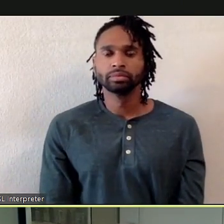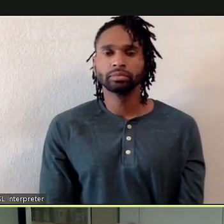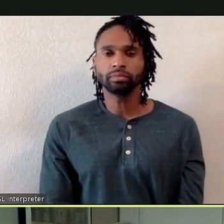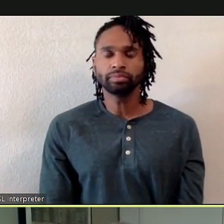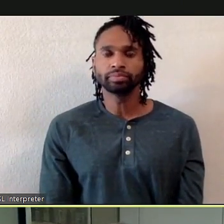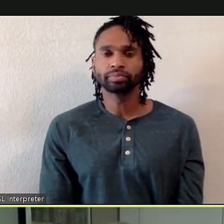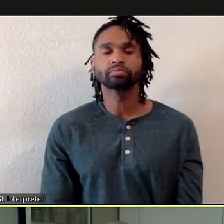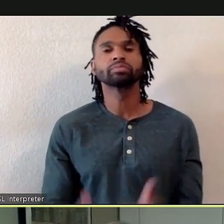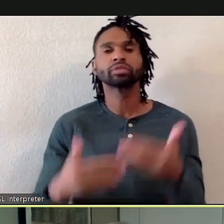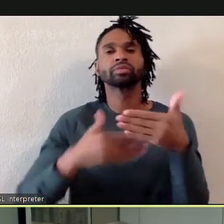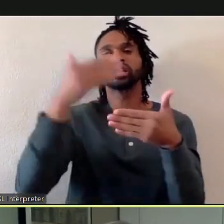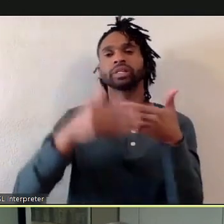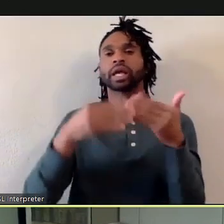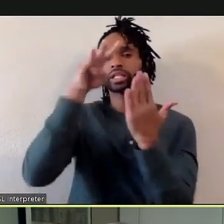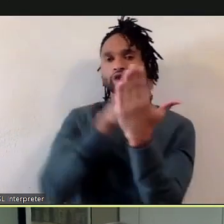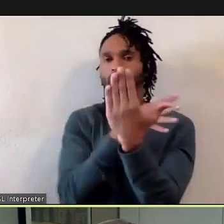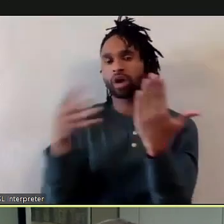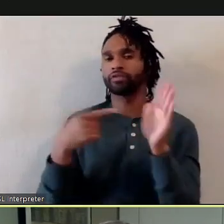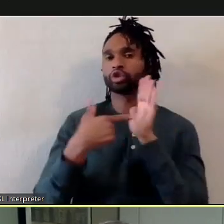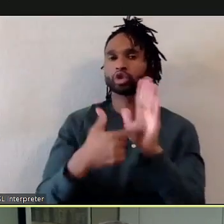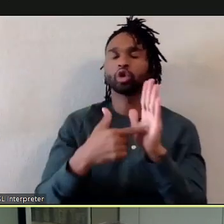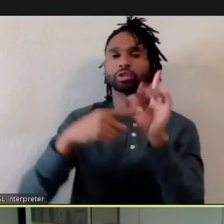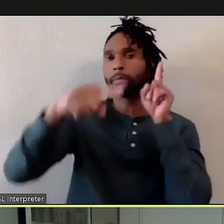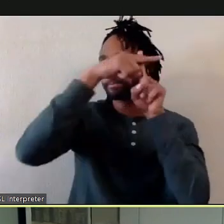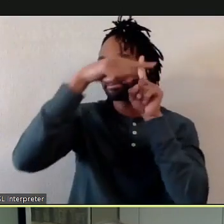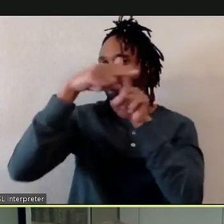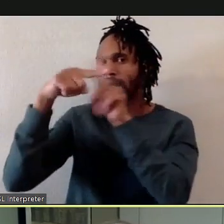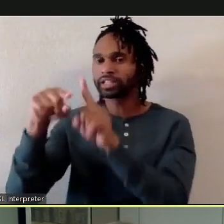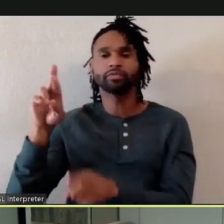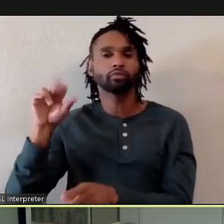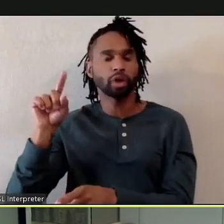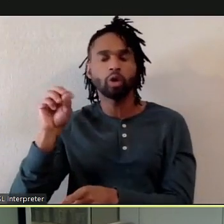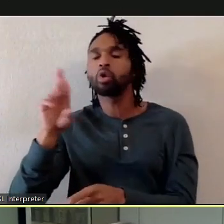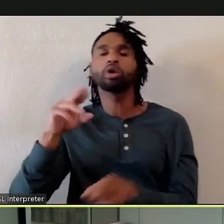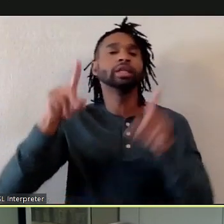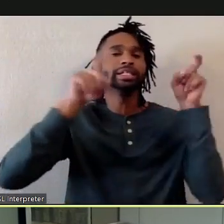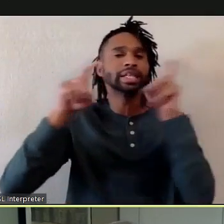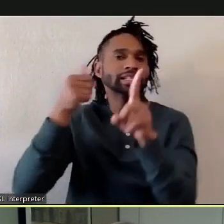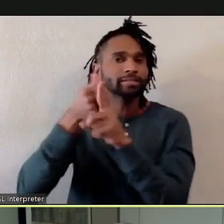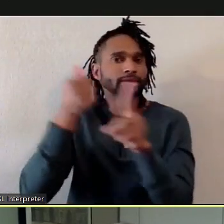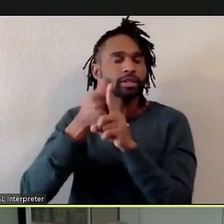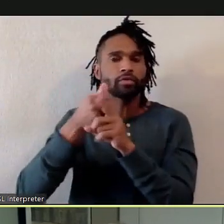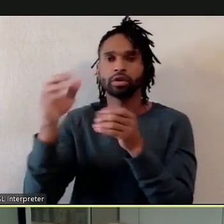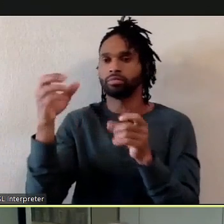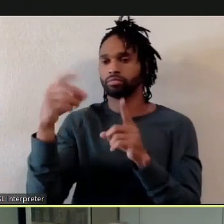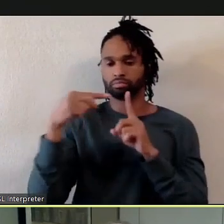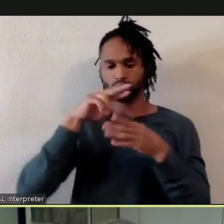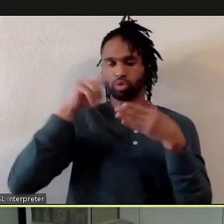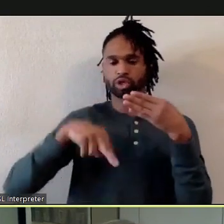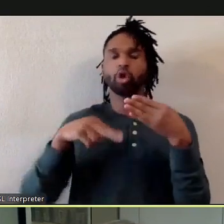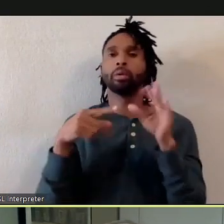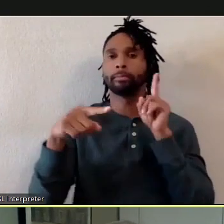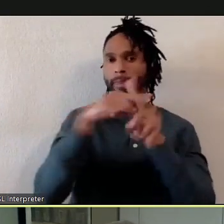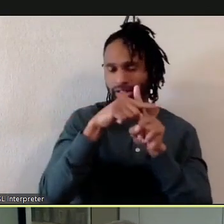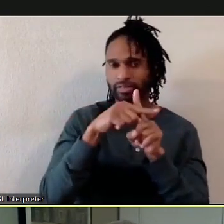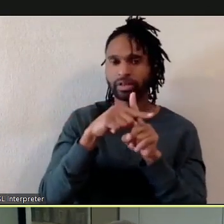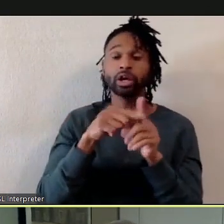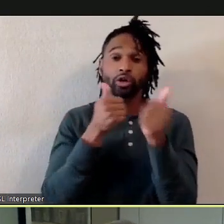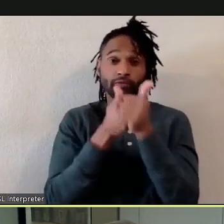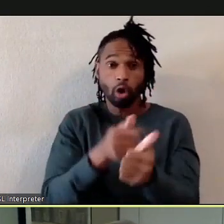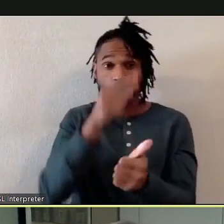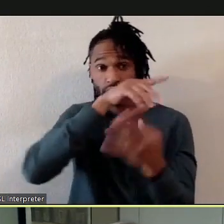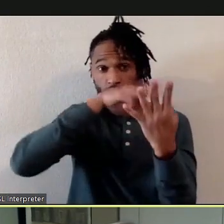This next figure shows you our positivity rate, or the percentage of tests that are coming back positive in the state. Tracking this helps us to know whether our case count is